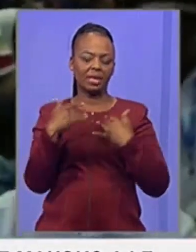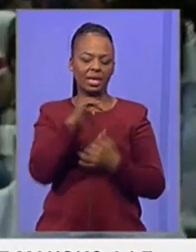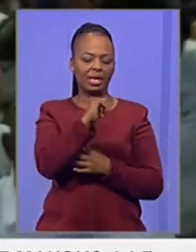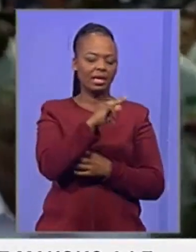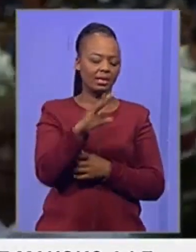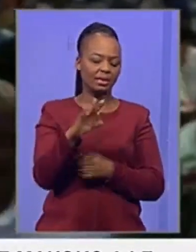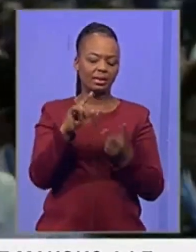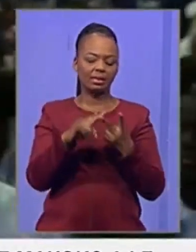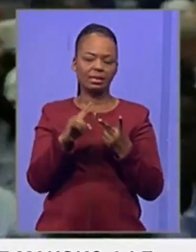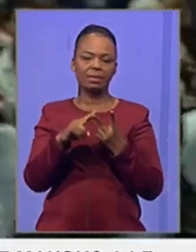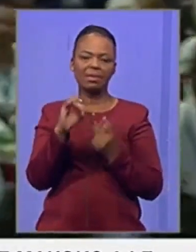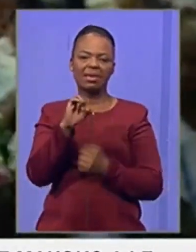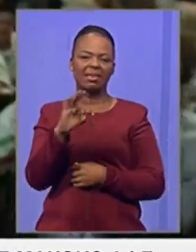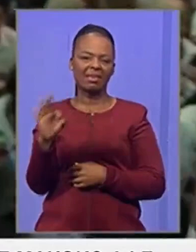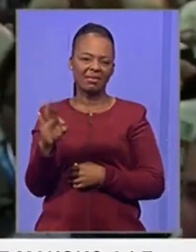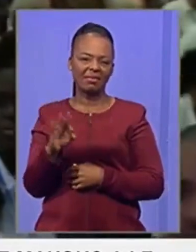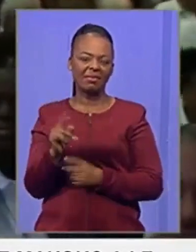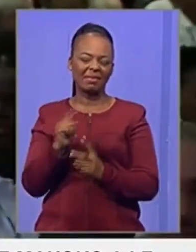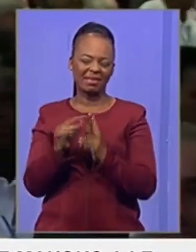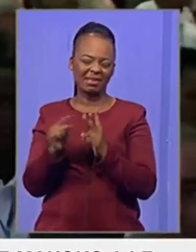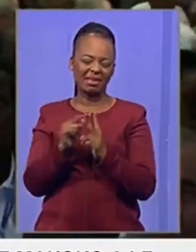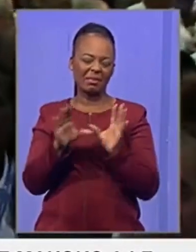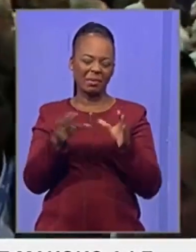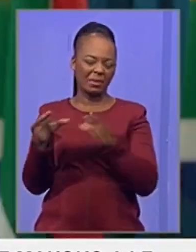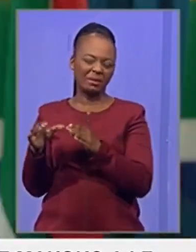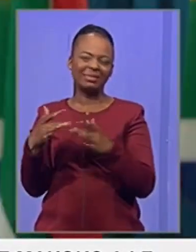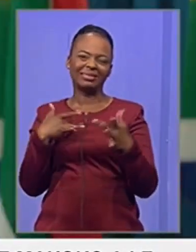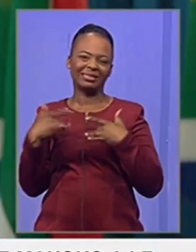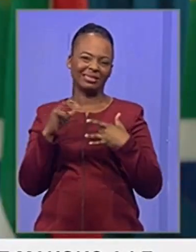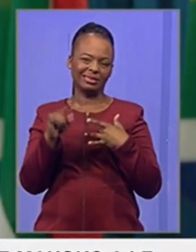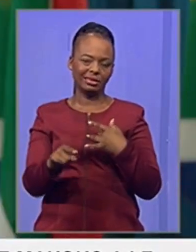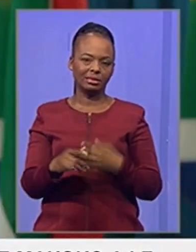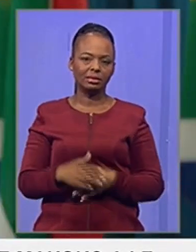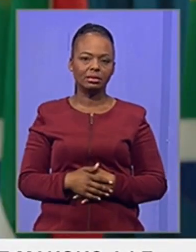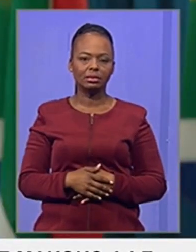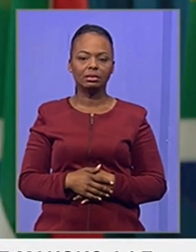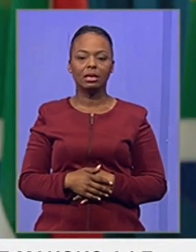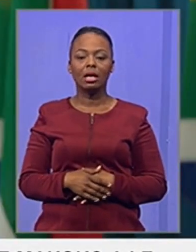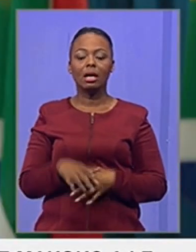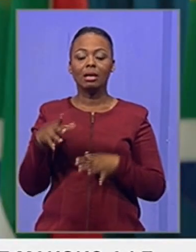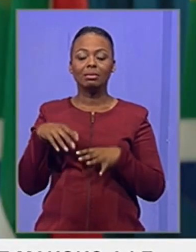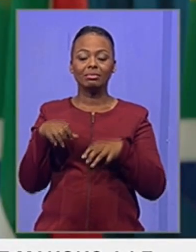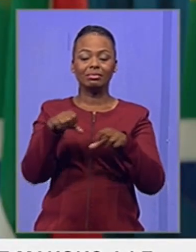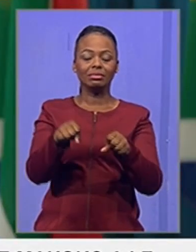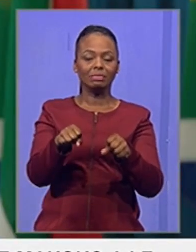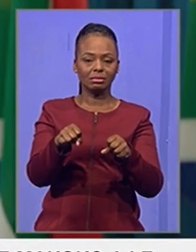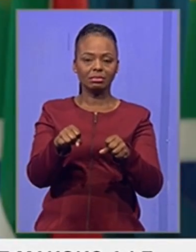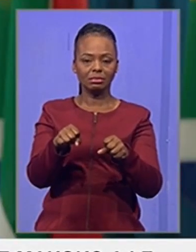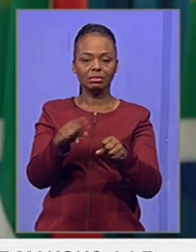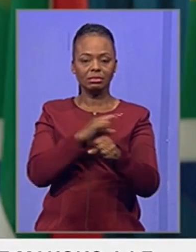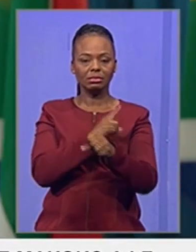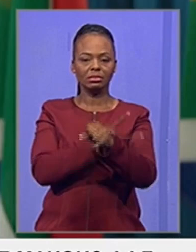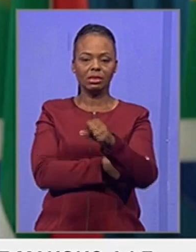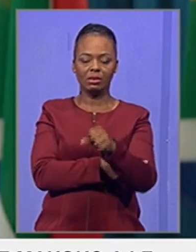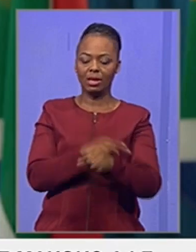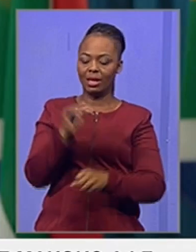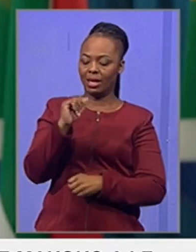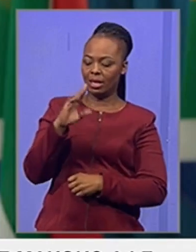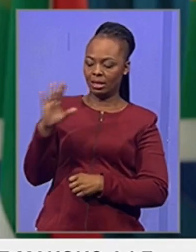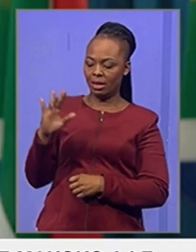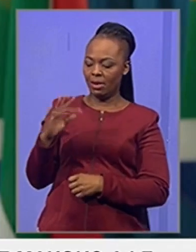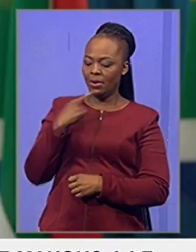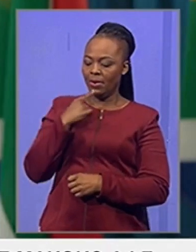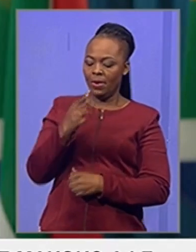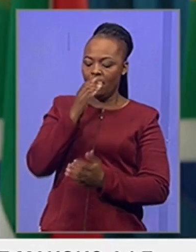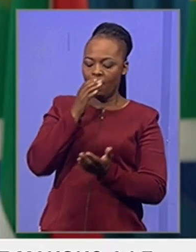le EFF. In their desperation to hang on to power, the ANC has now confirmed that it plans to